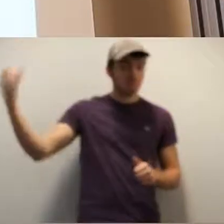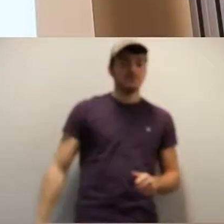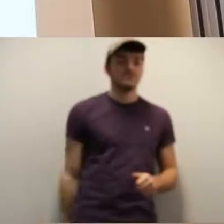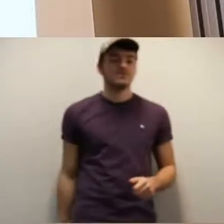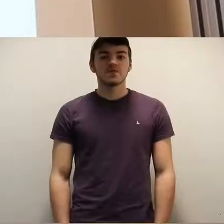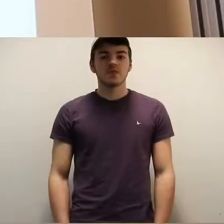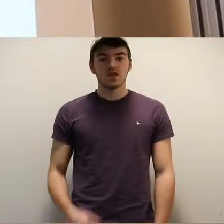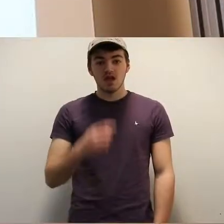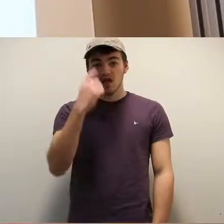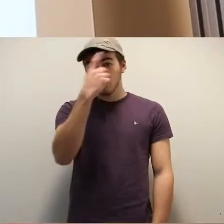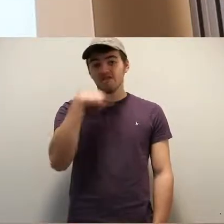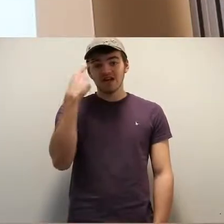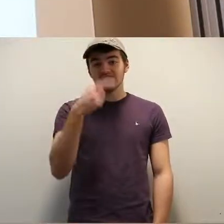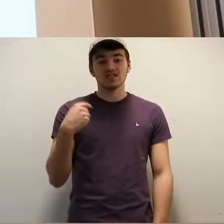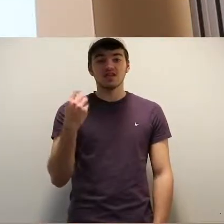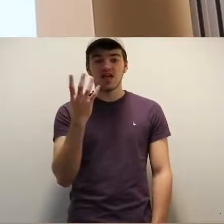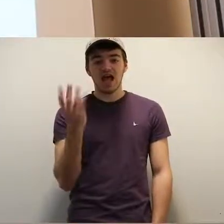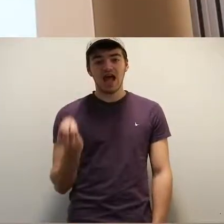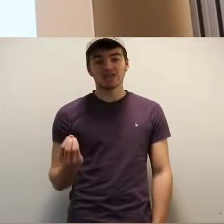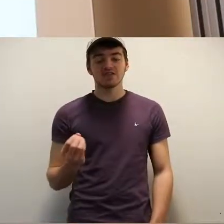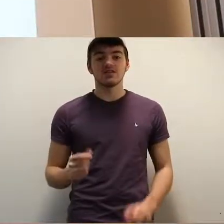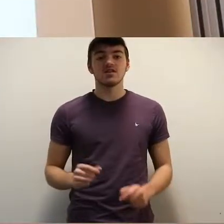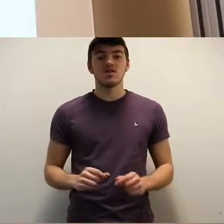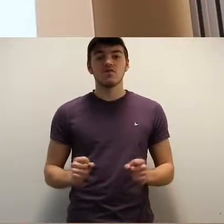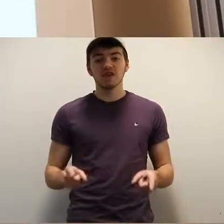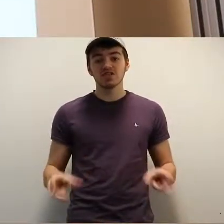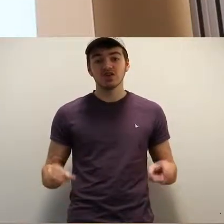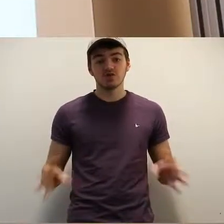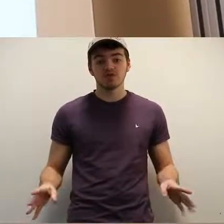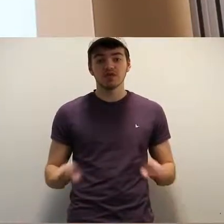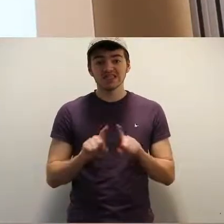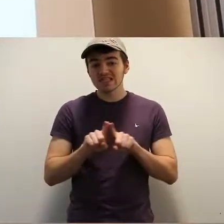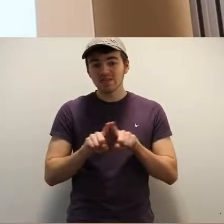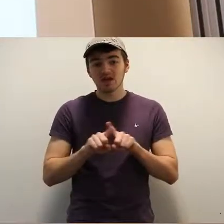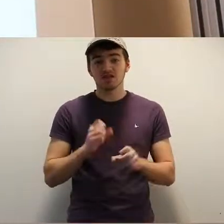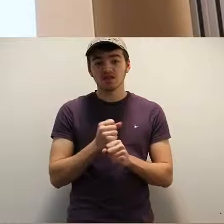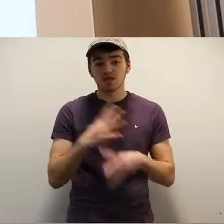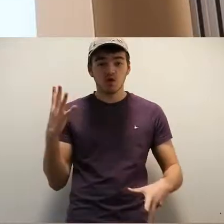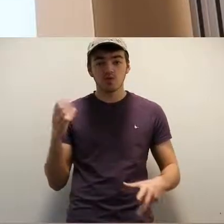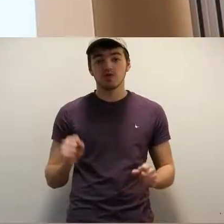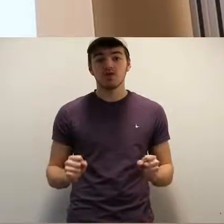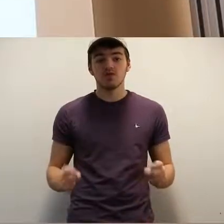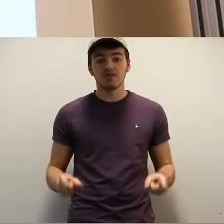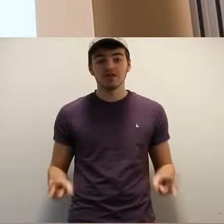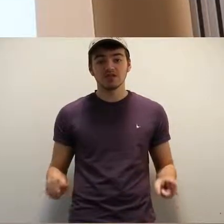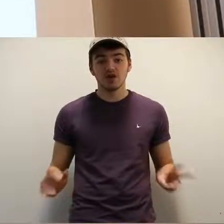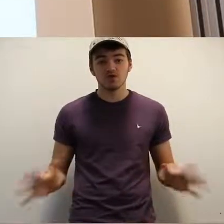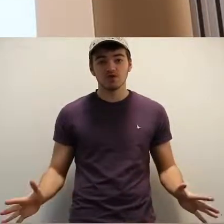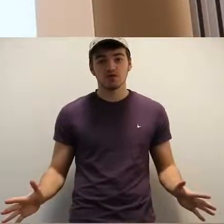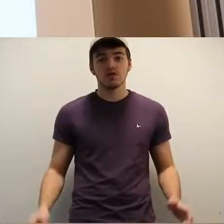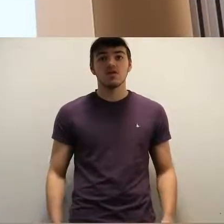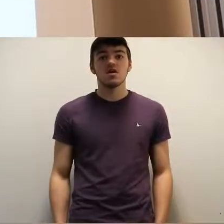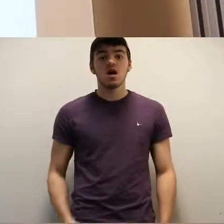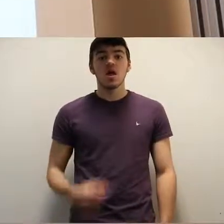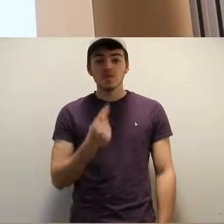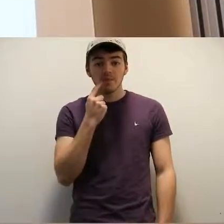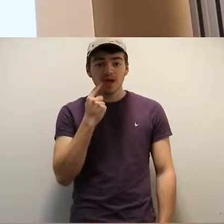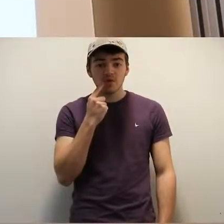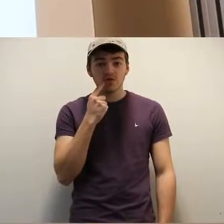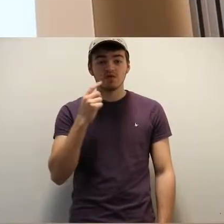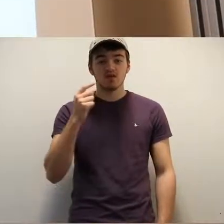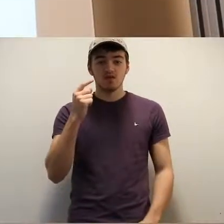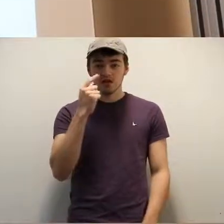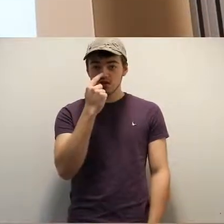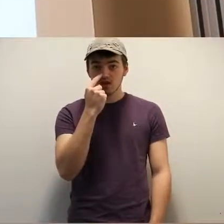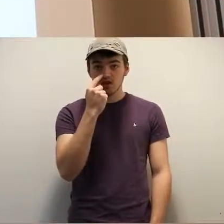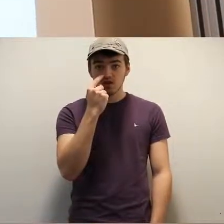ear themselves. The human body parts are also based on patterns of 5, that's a number in the Fibonacci sequence. For example, 5 fingers